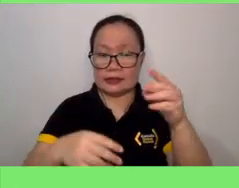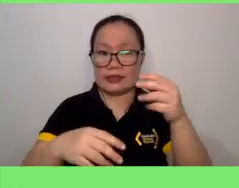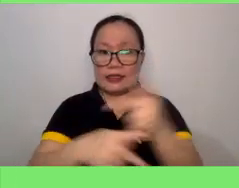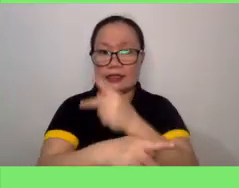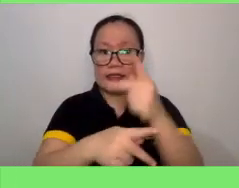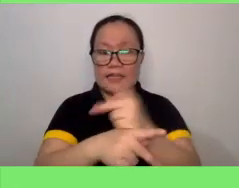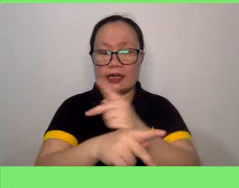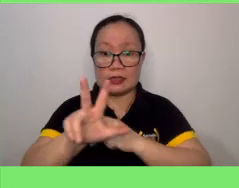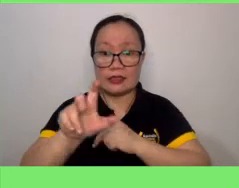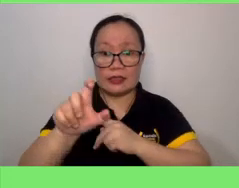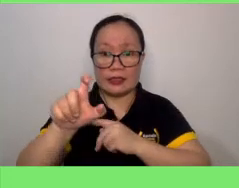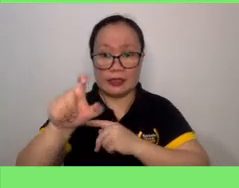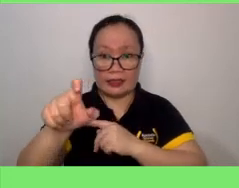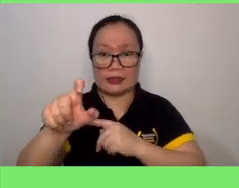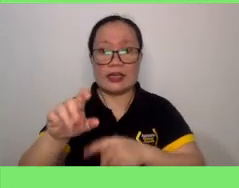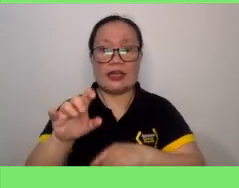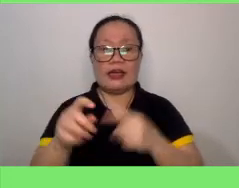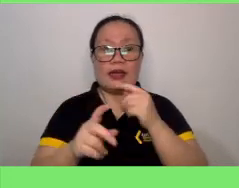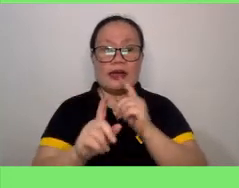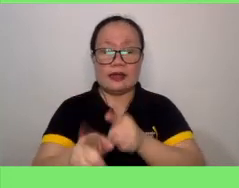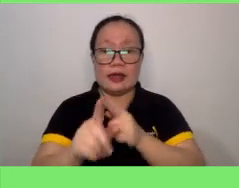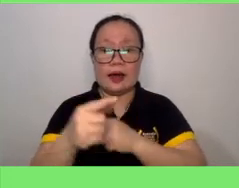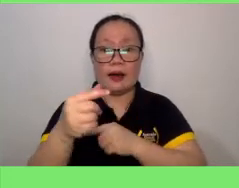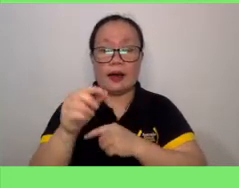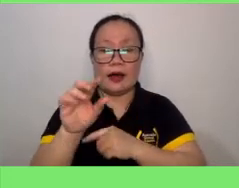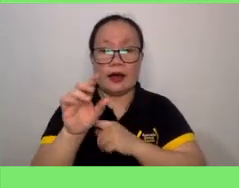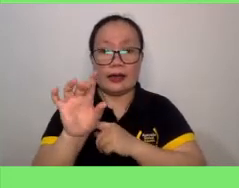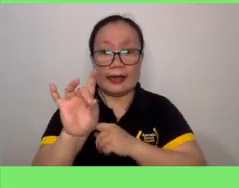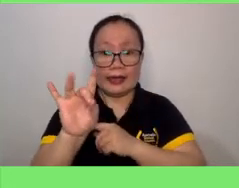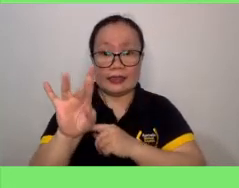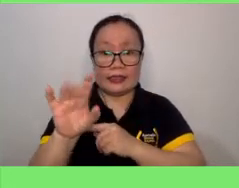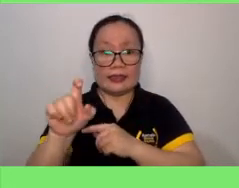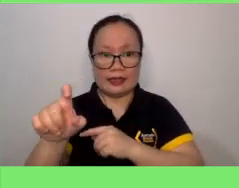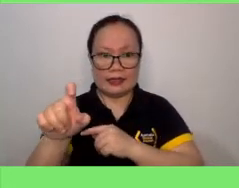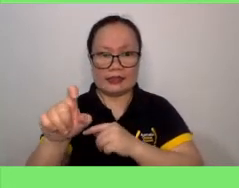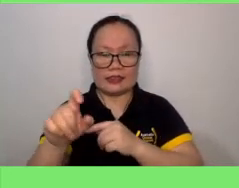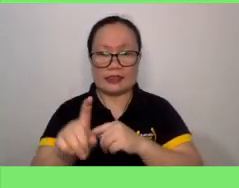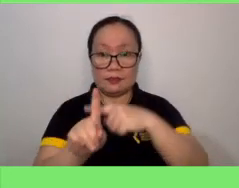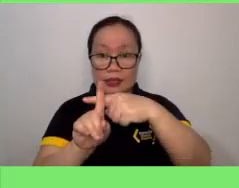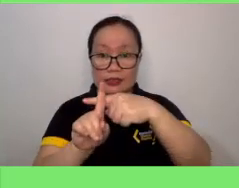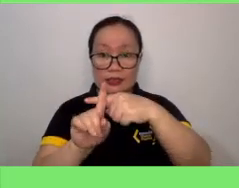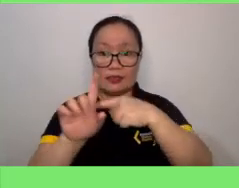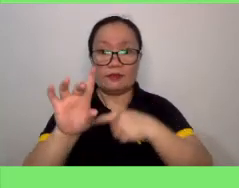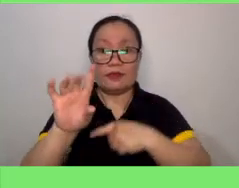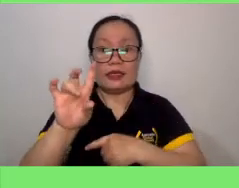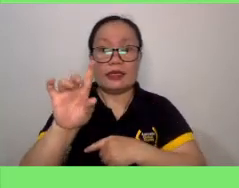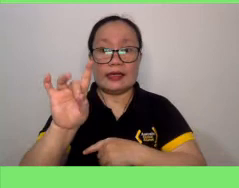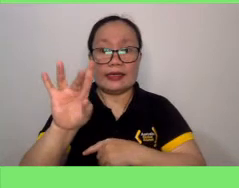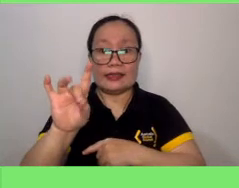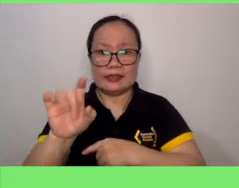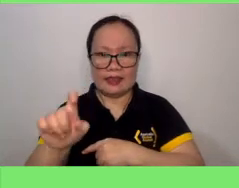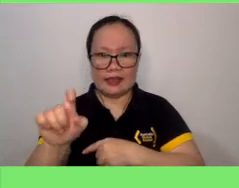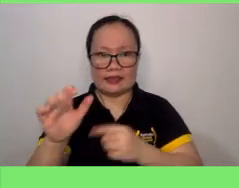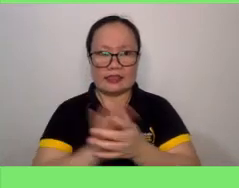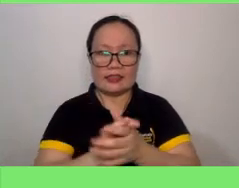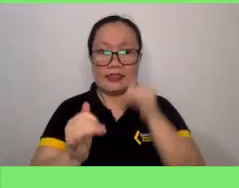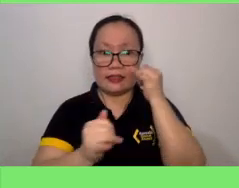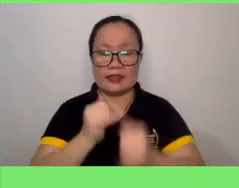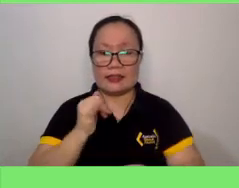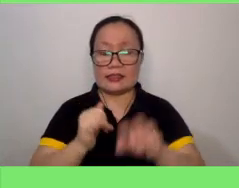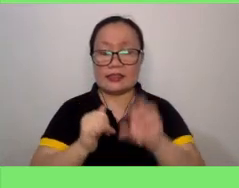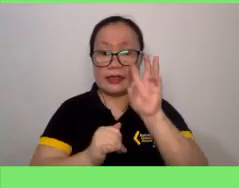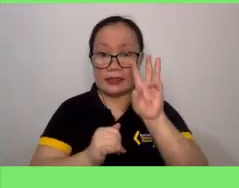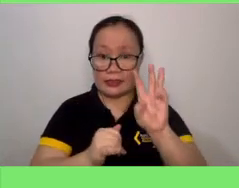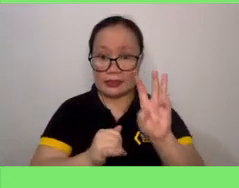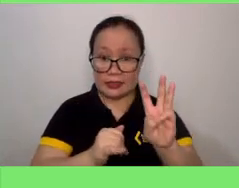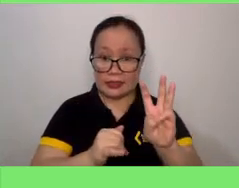And then 6 times negative 7, this is negative 42. Okay, ingat lang po tayo sa signs natin, ha?